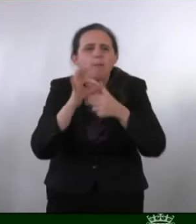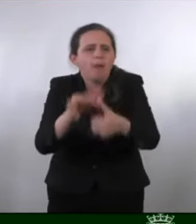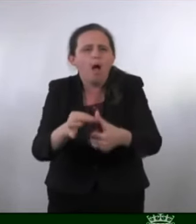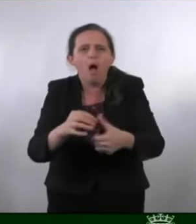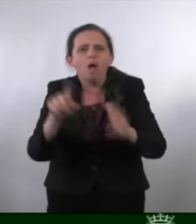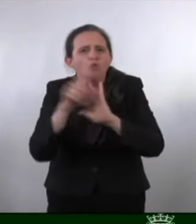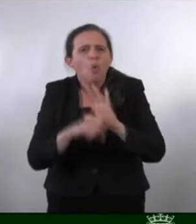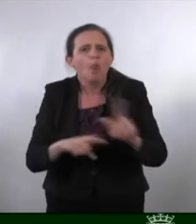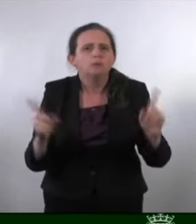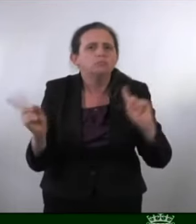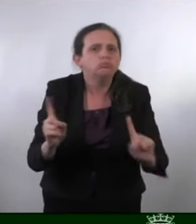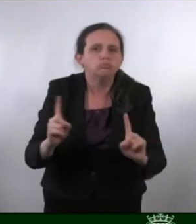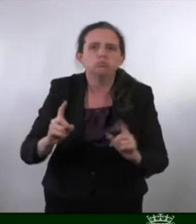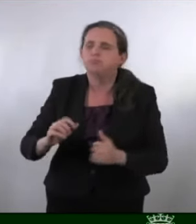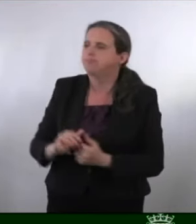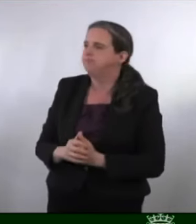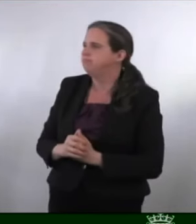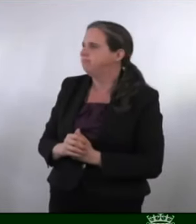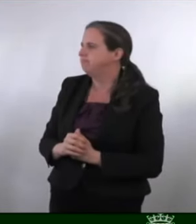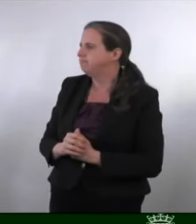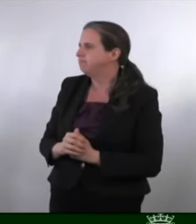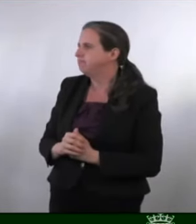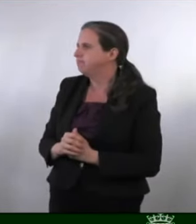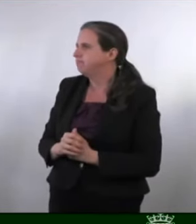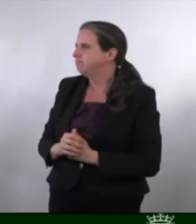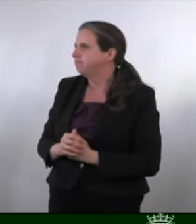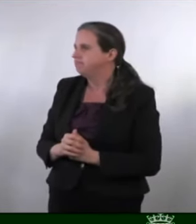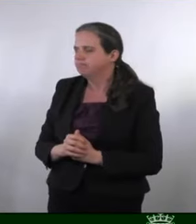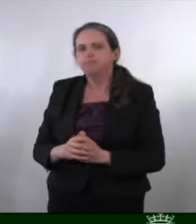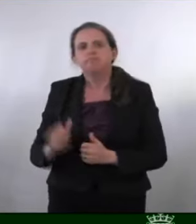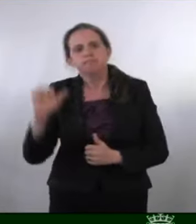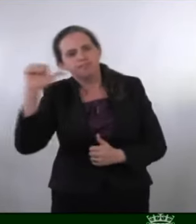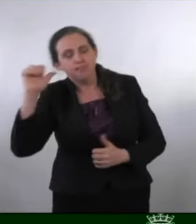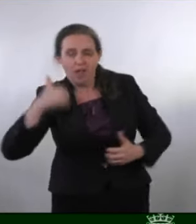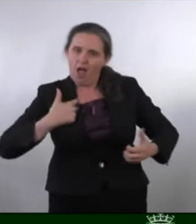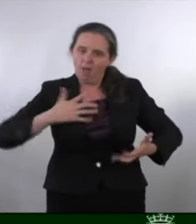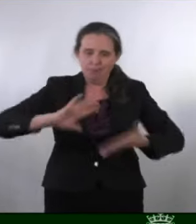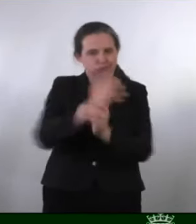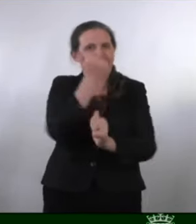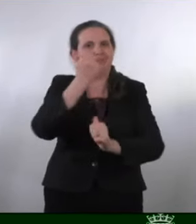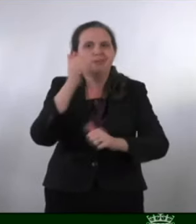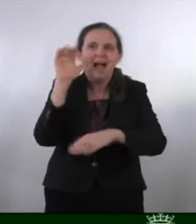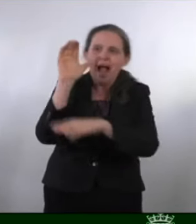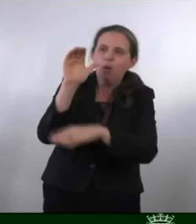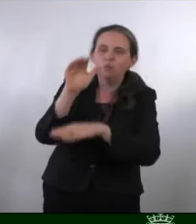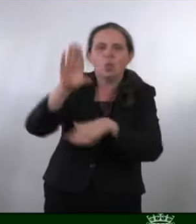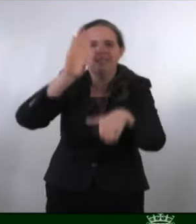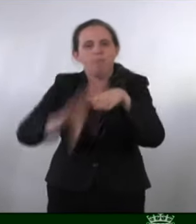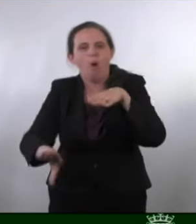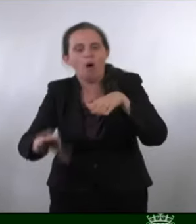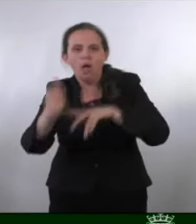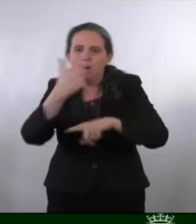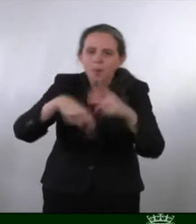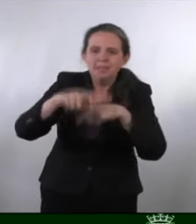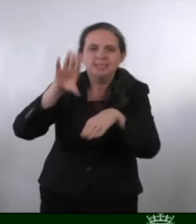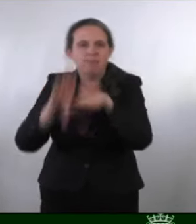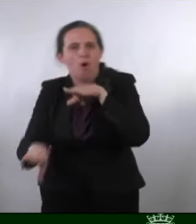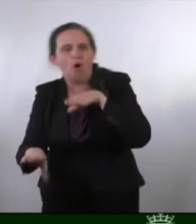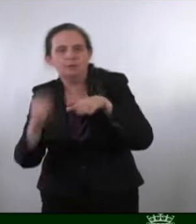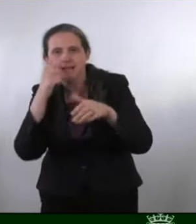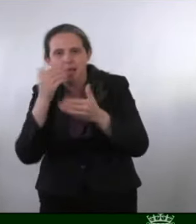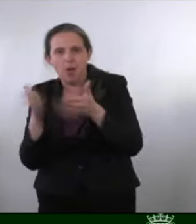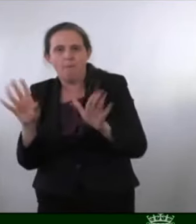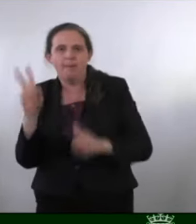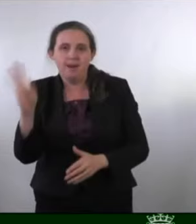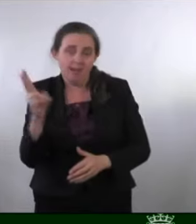Yes, I'm delighted that outdoor sports are able to reopen. Like the Culture Secretary, I